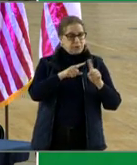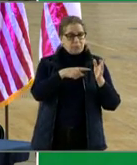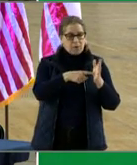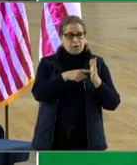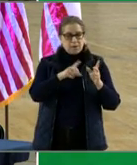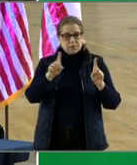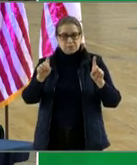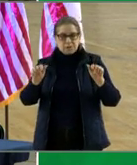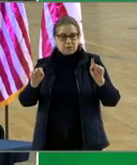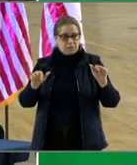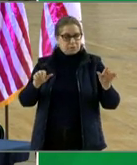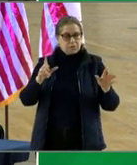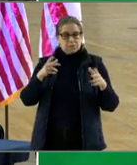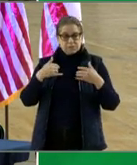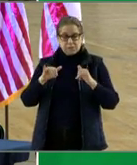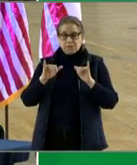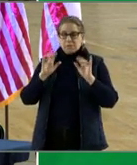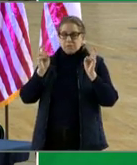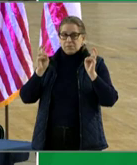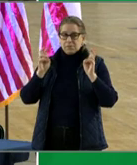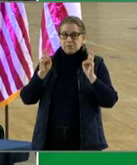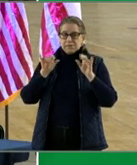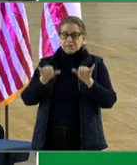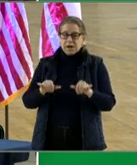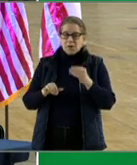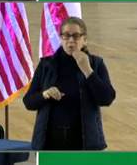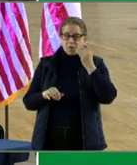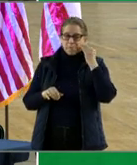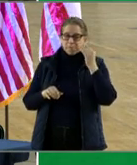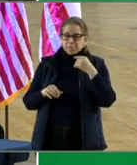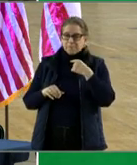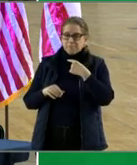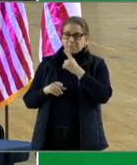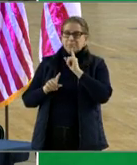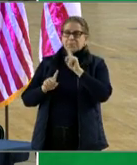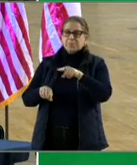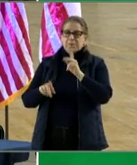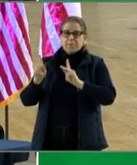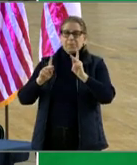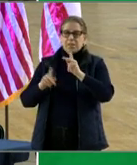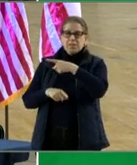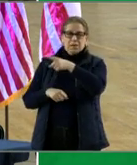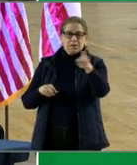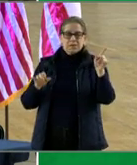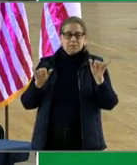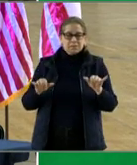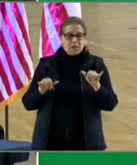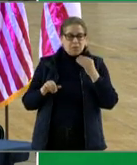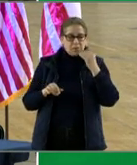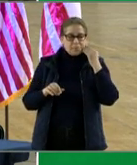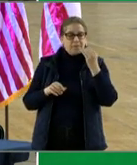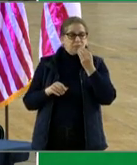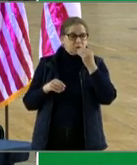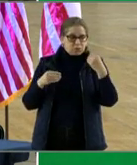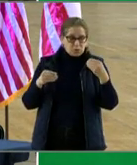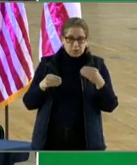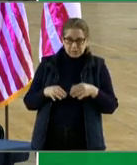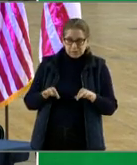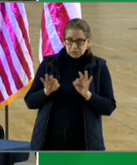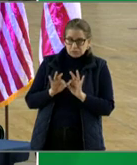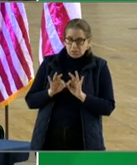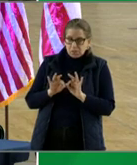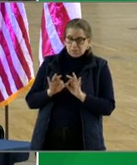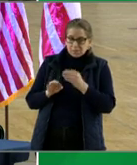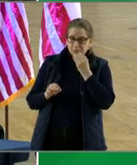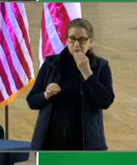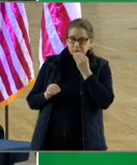stay-at-home order will likely be in effect for some time. Grocery stores are essential but widely vary in steps that they are taking